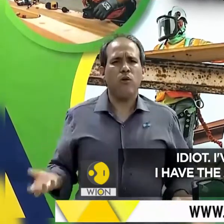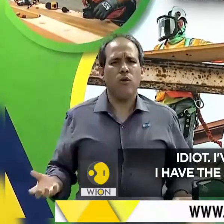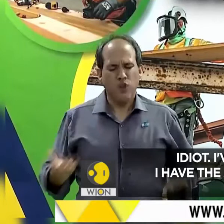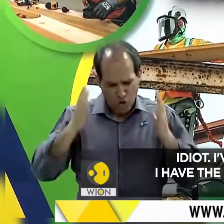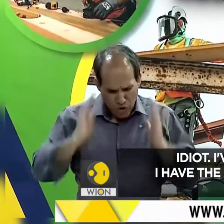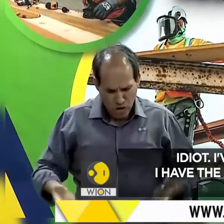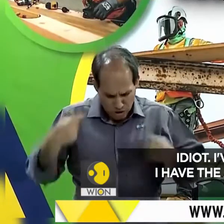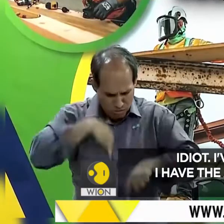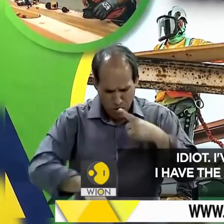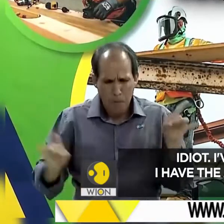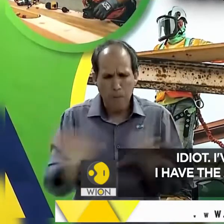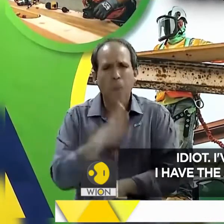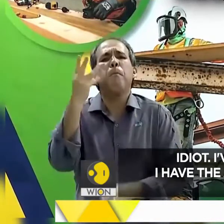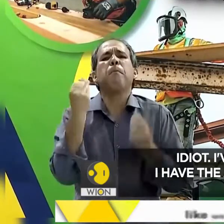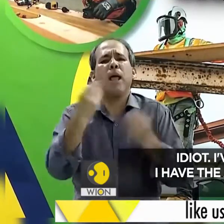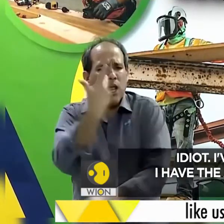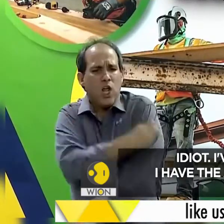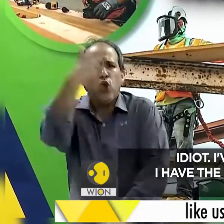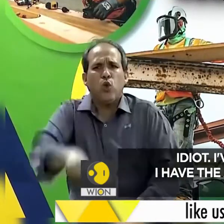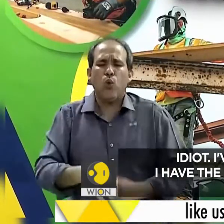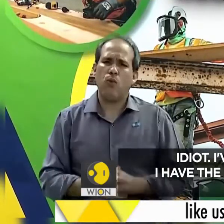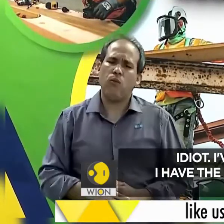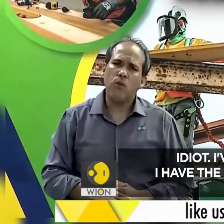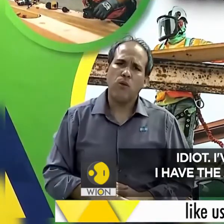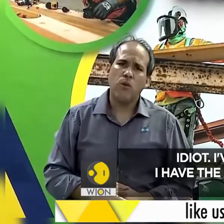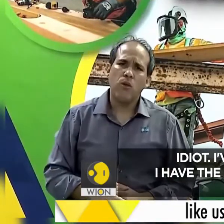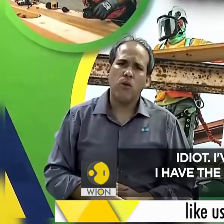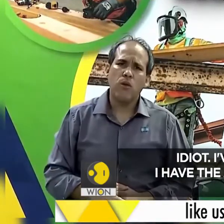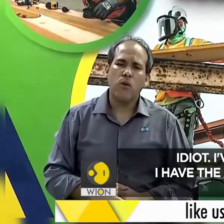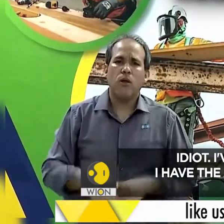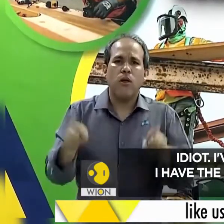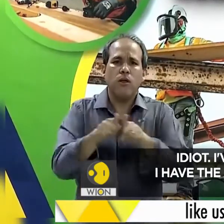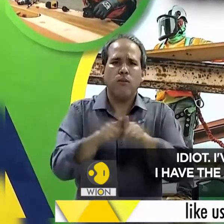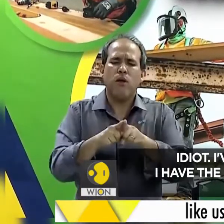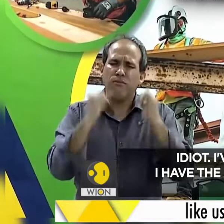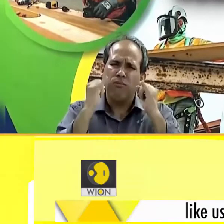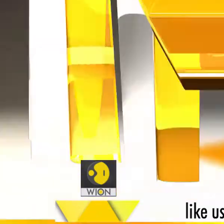virus. I have the antibodies. Why take the vaccine again?